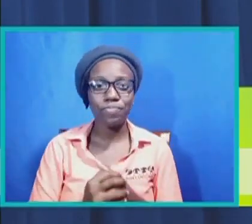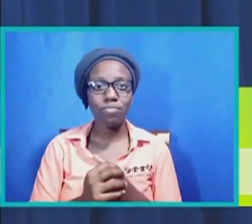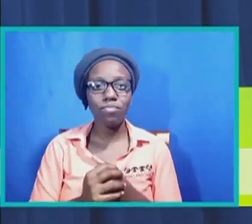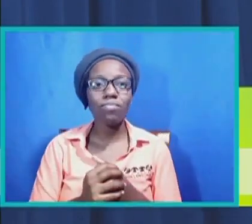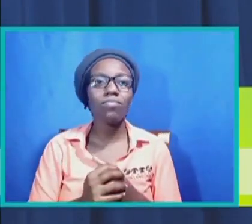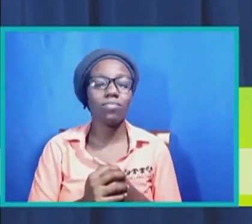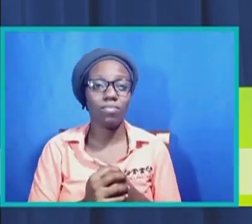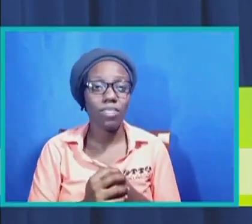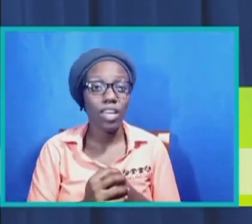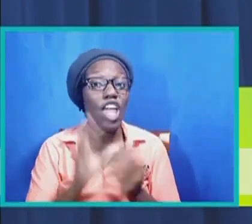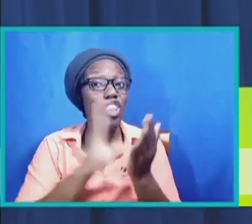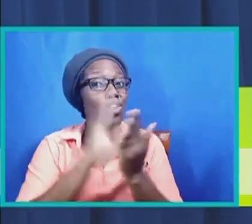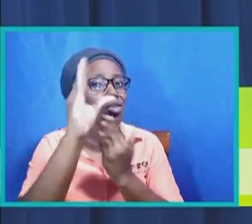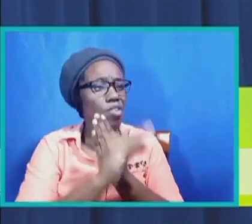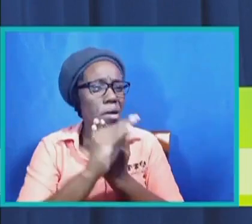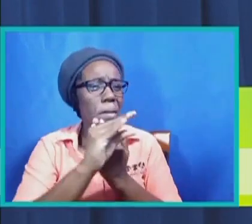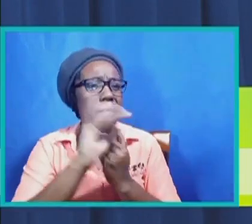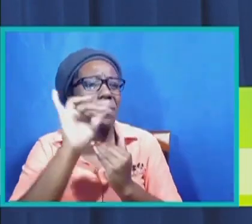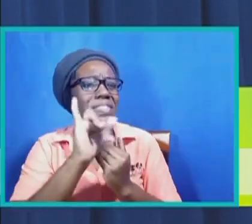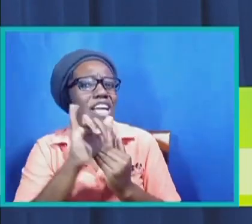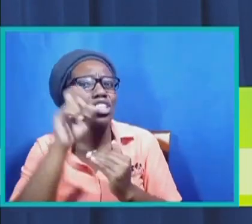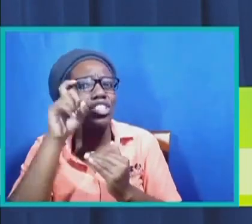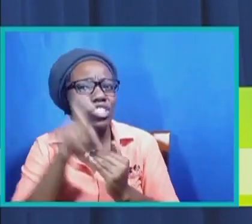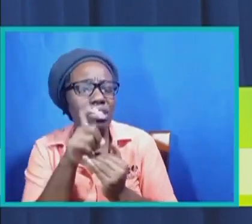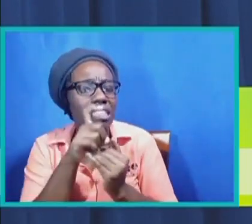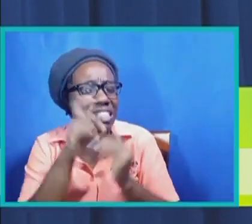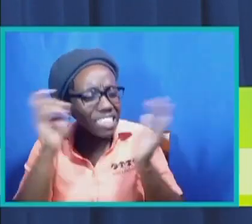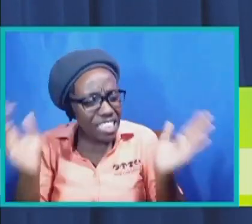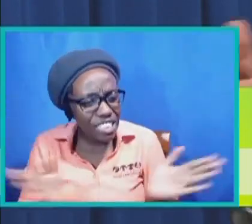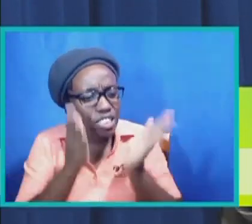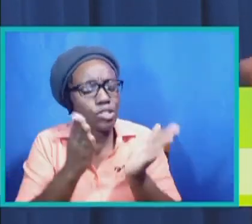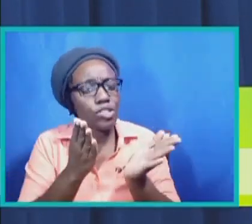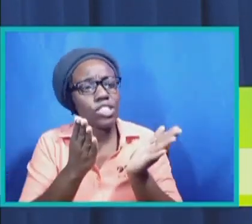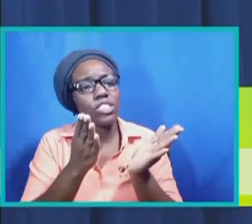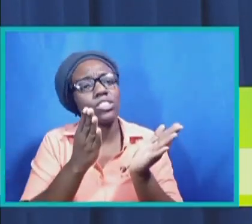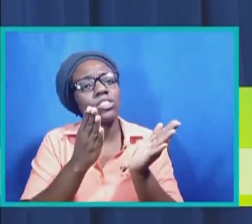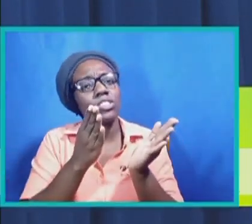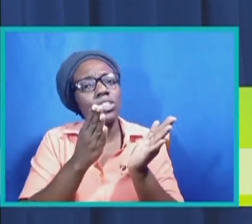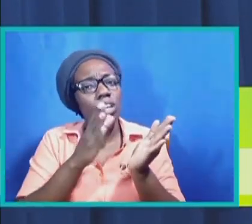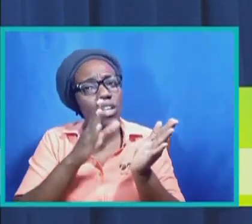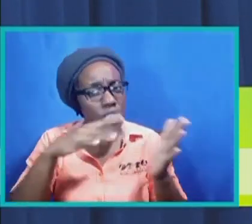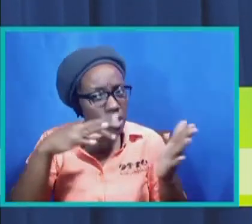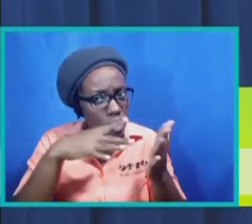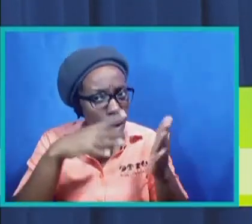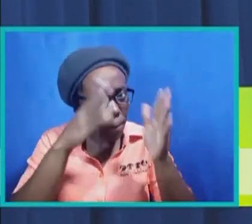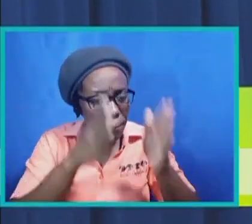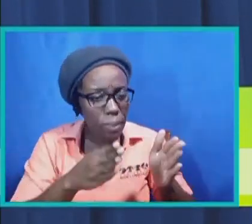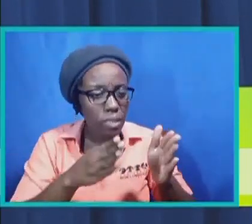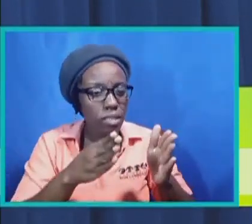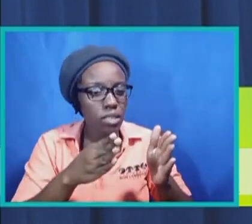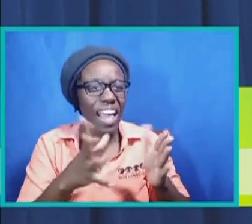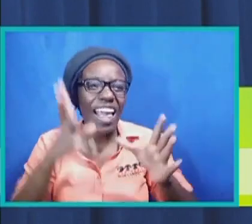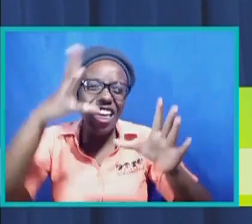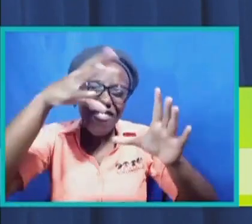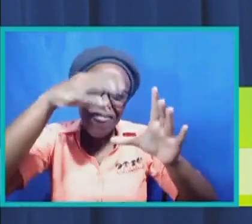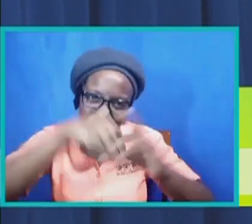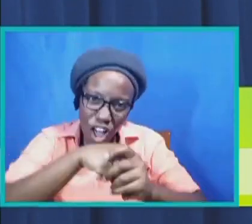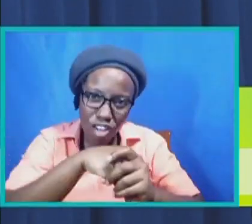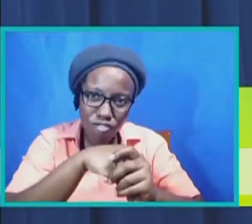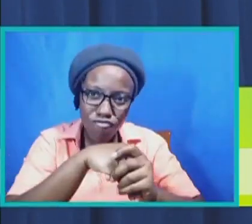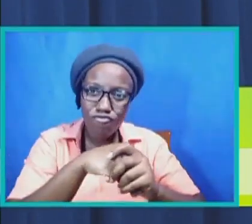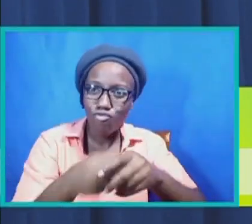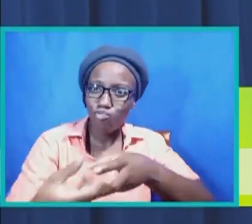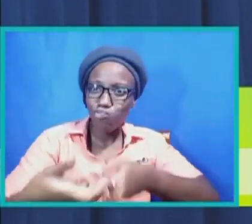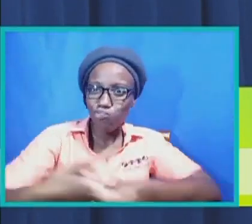in more hands-on activity, real-life situations. So you mentioned the issue of growing their